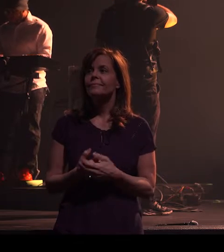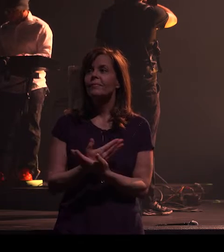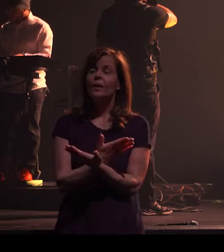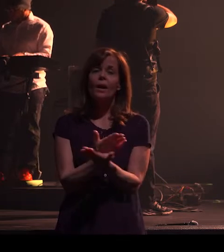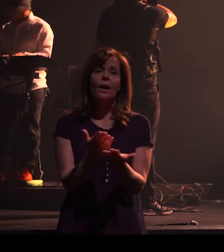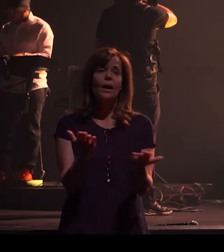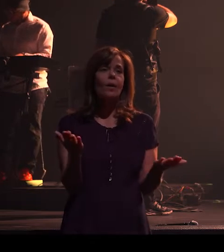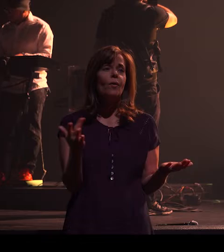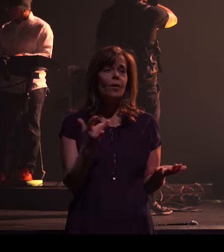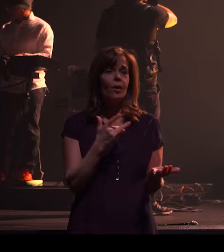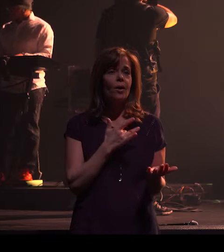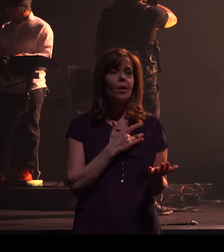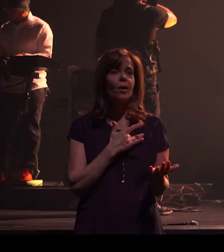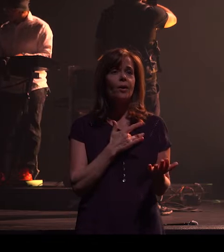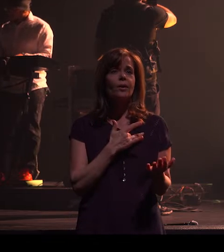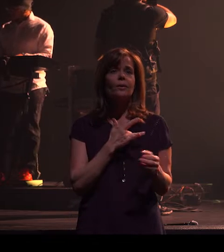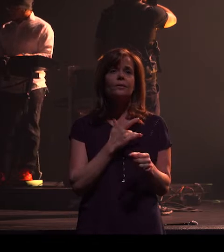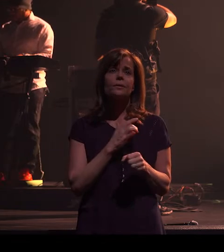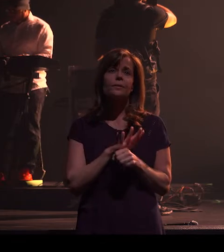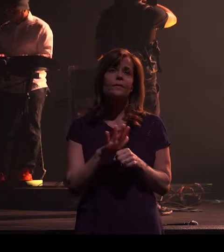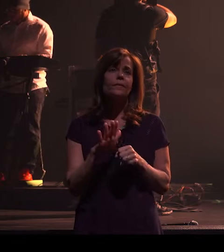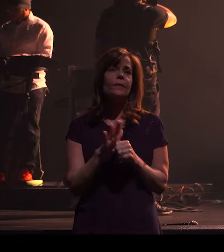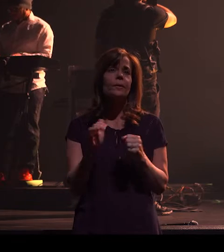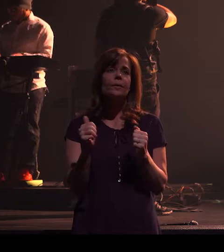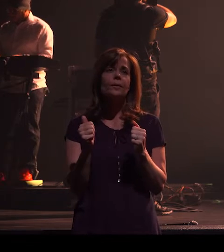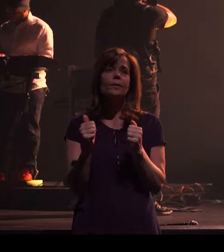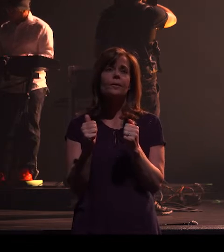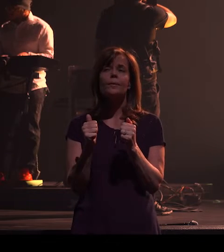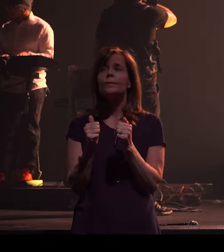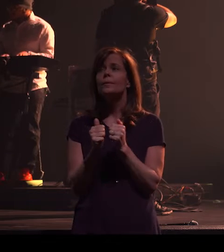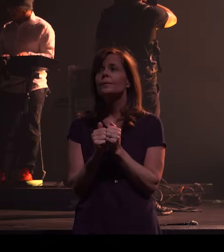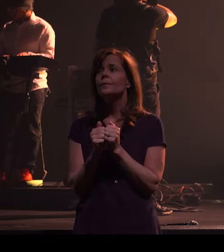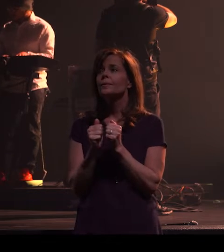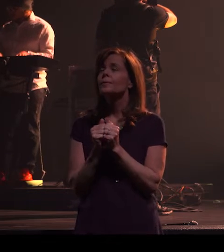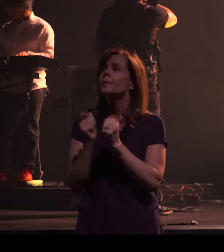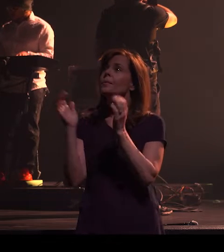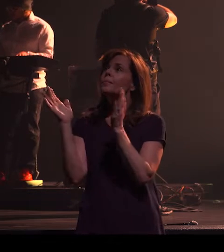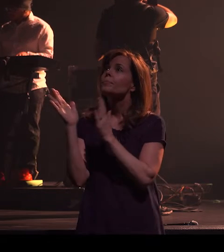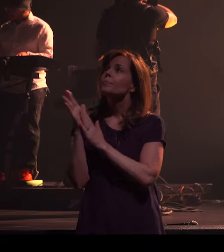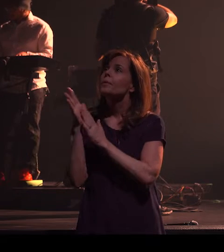Our hearts are full of faith. Yes, they